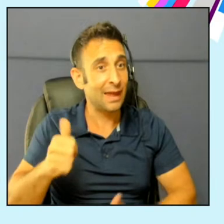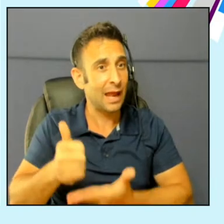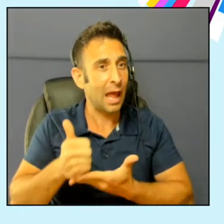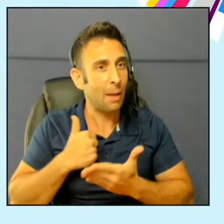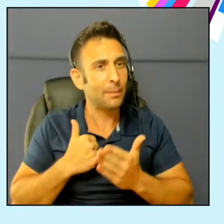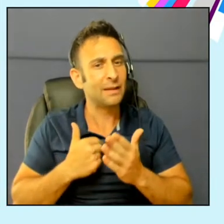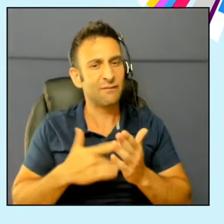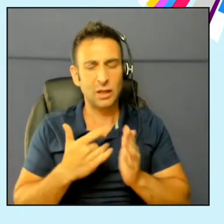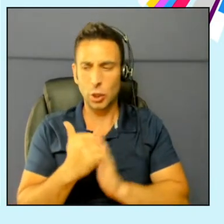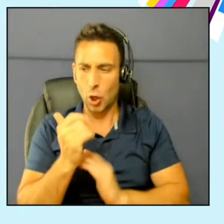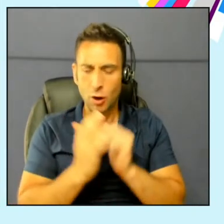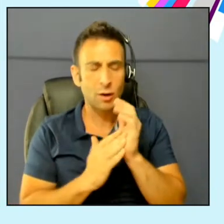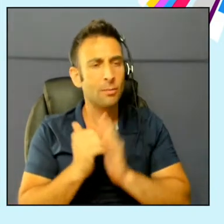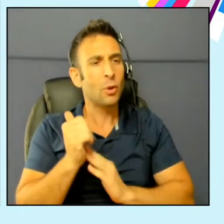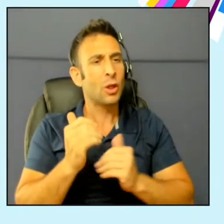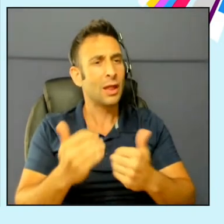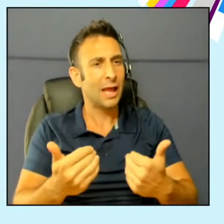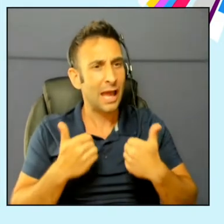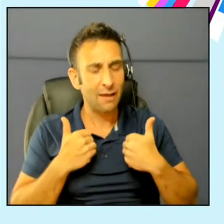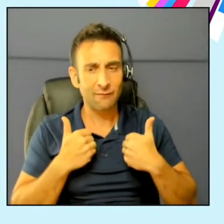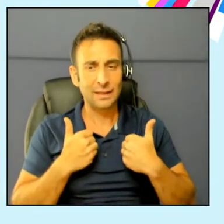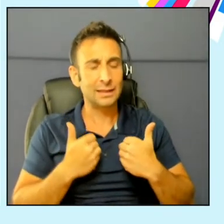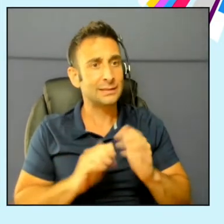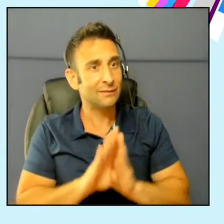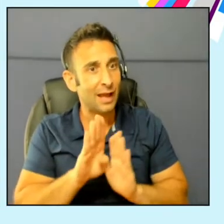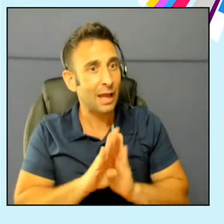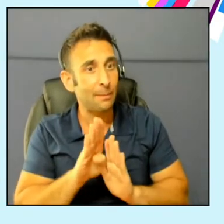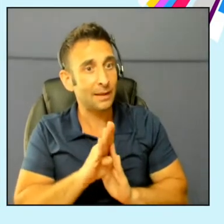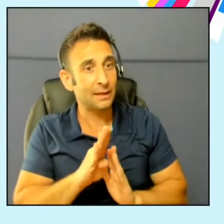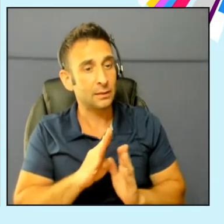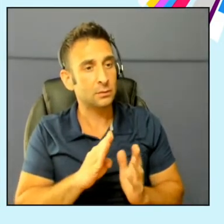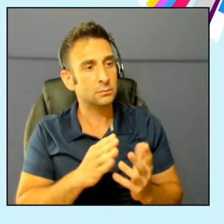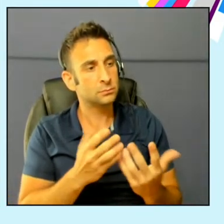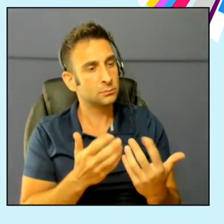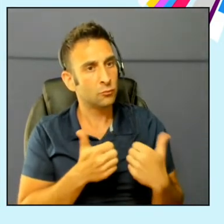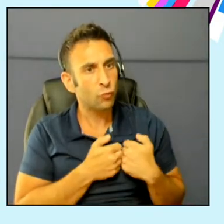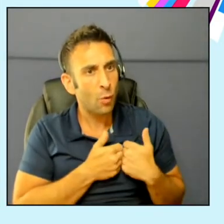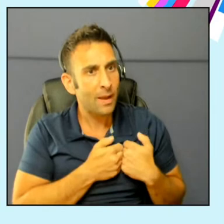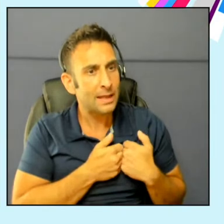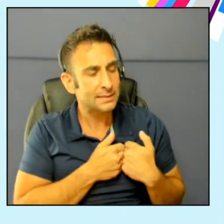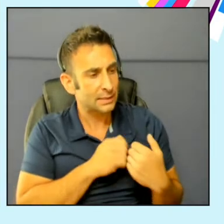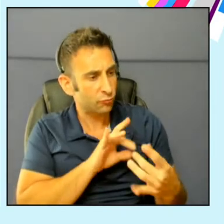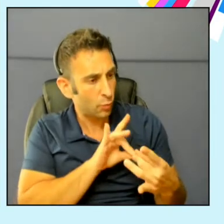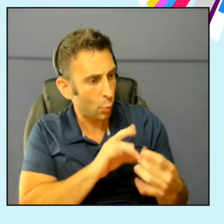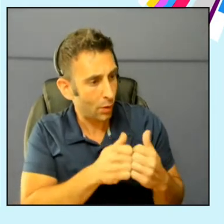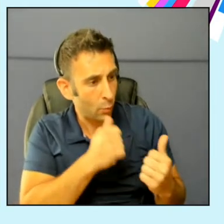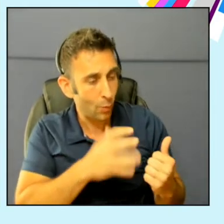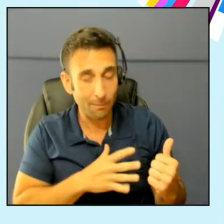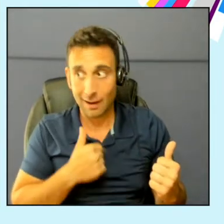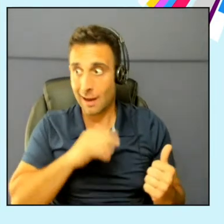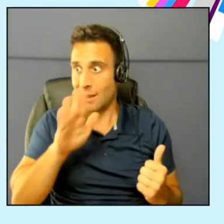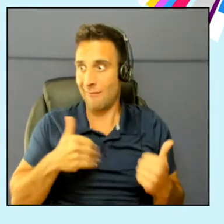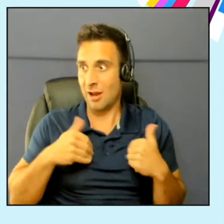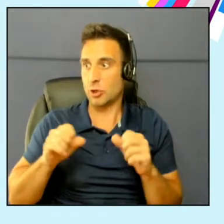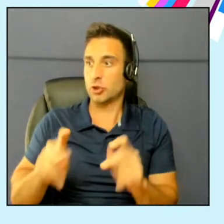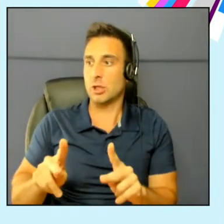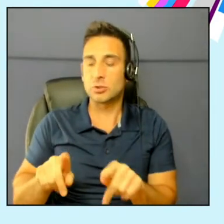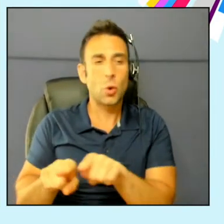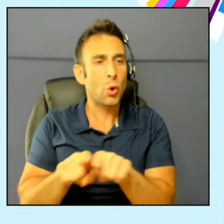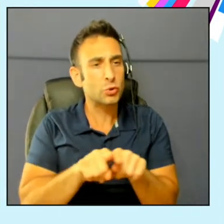relationships with women, which at that point in my life, I had not had the chance to do. And it also helped me work through and accepting my